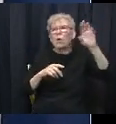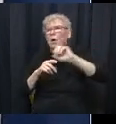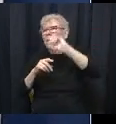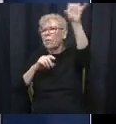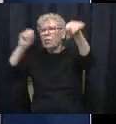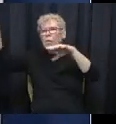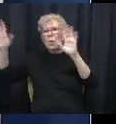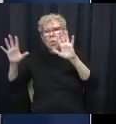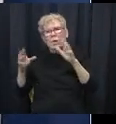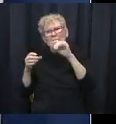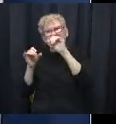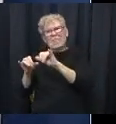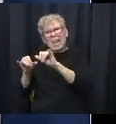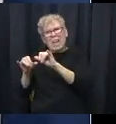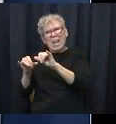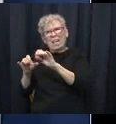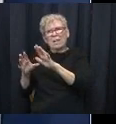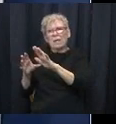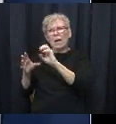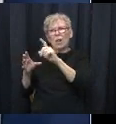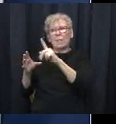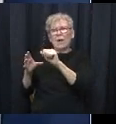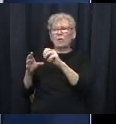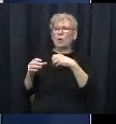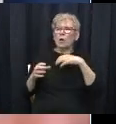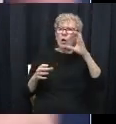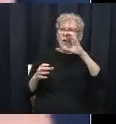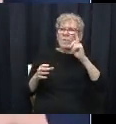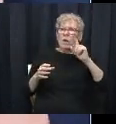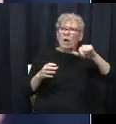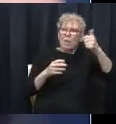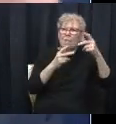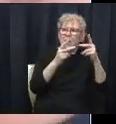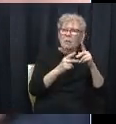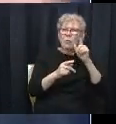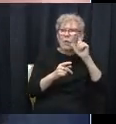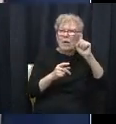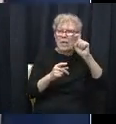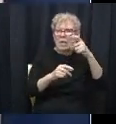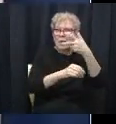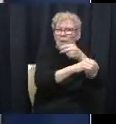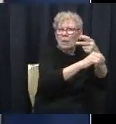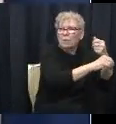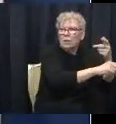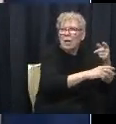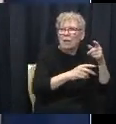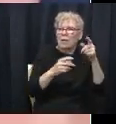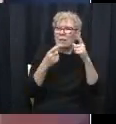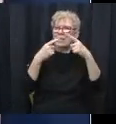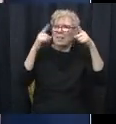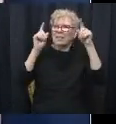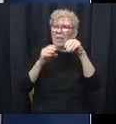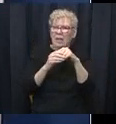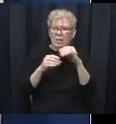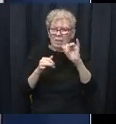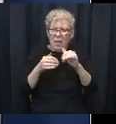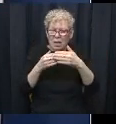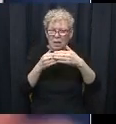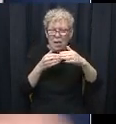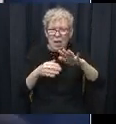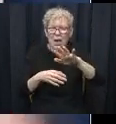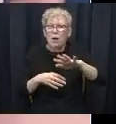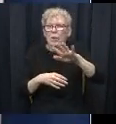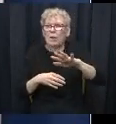Paso County that can successfully get those out. The relatively minor discrepancy in numbers is being fully met.